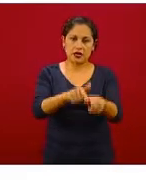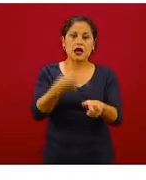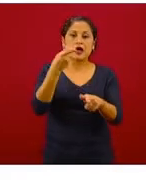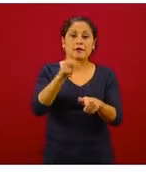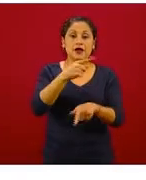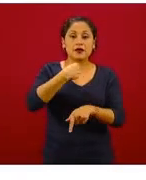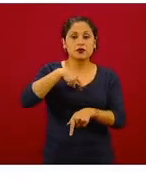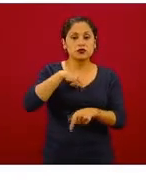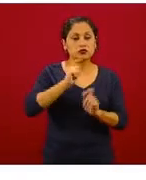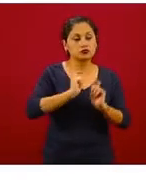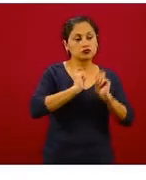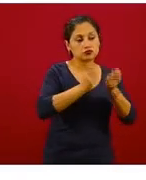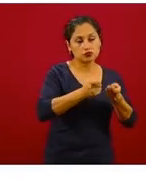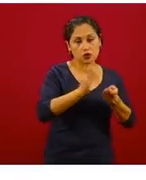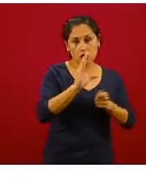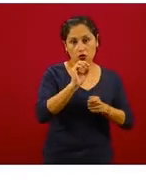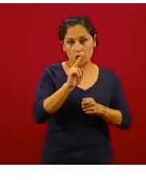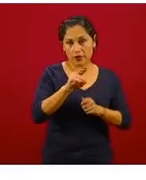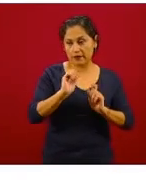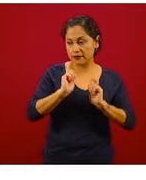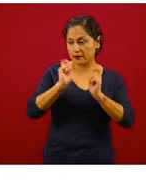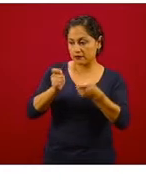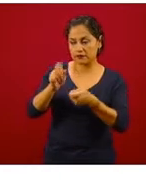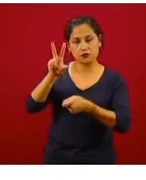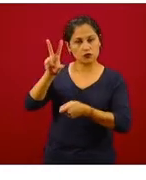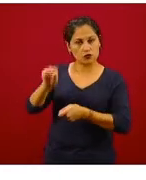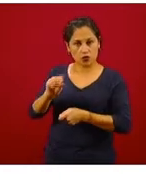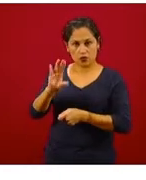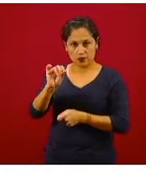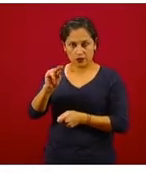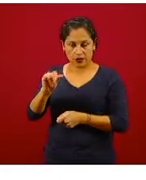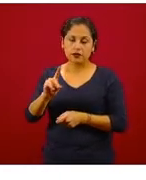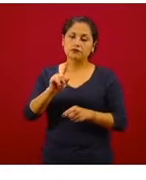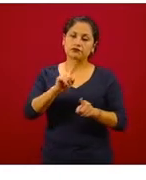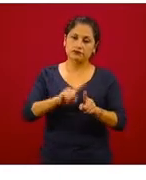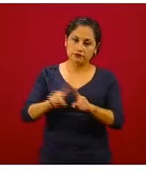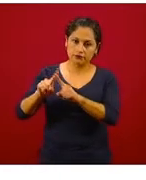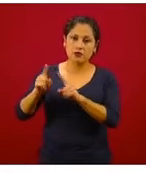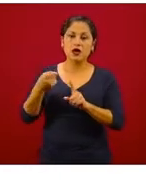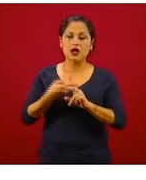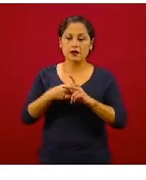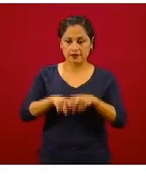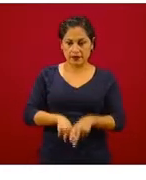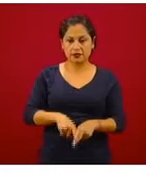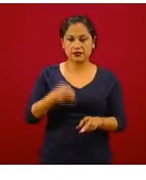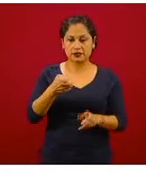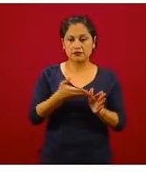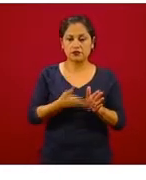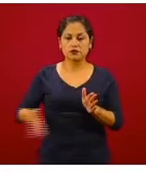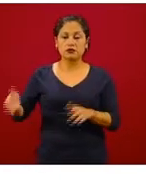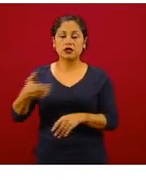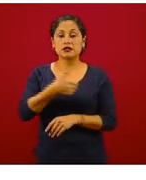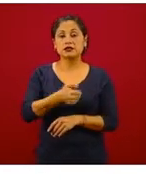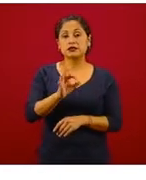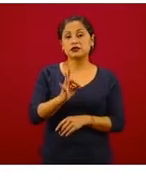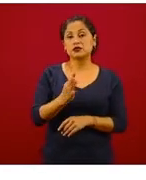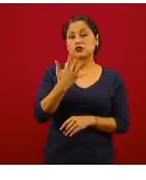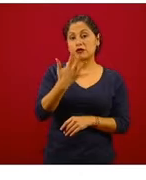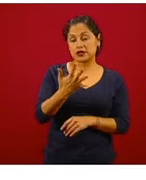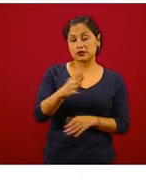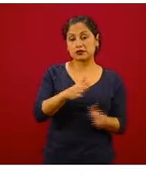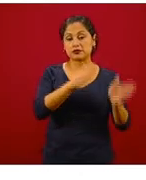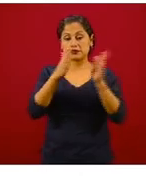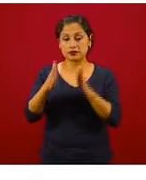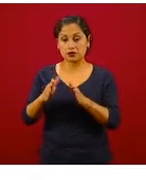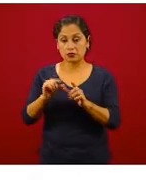This doesn't mean that this is when things started. But here we see which hospitals start to be officially designated